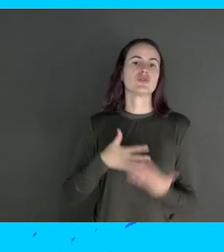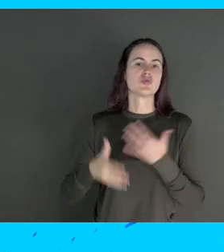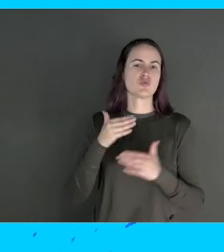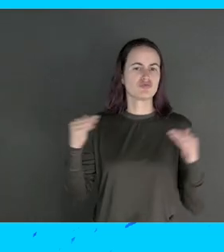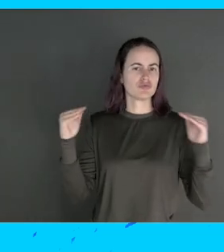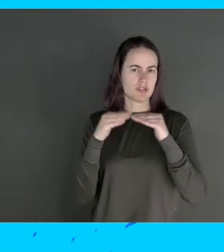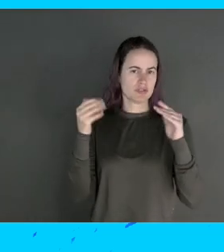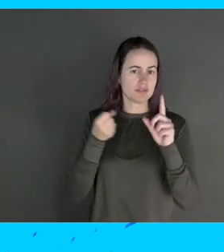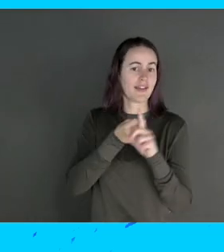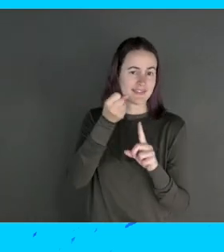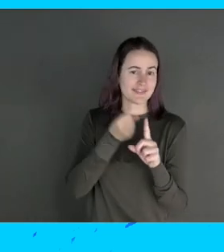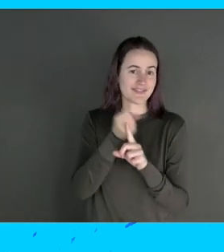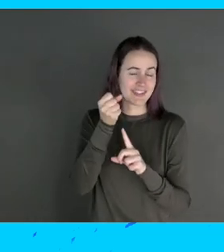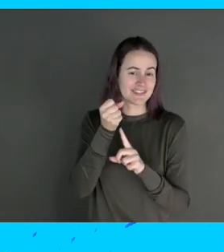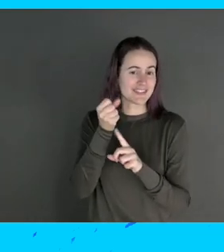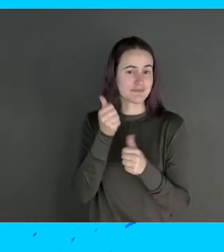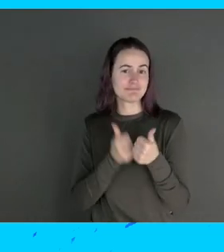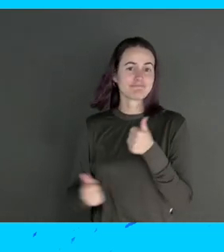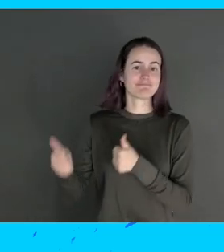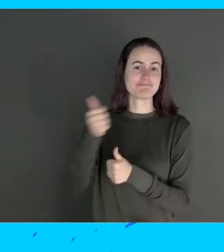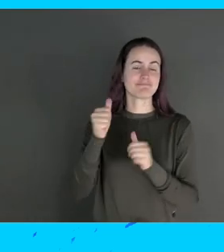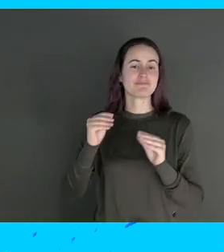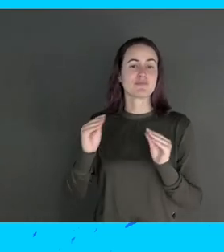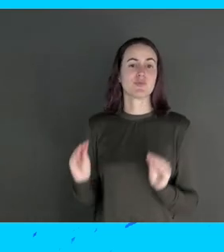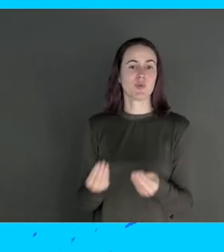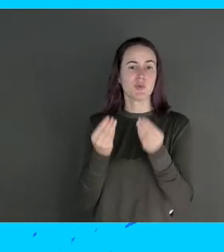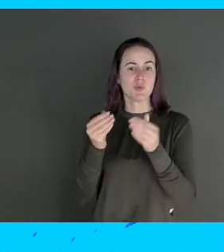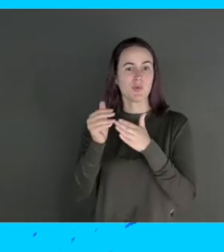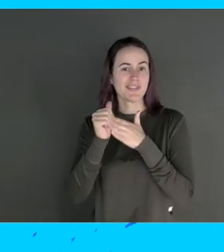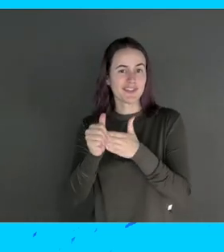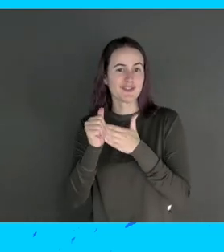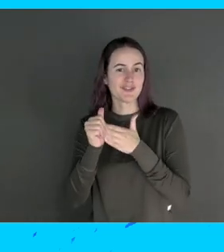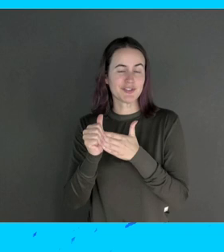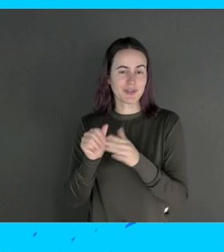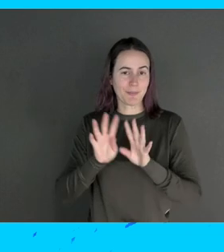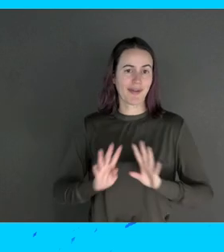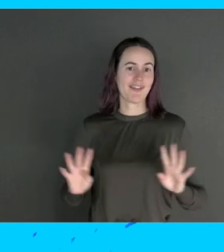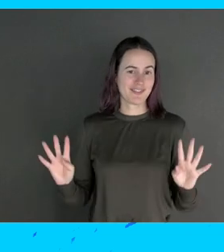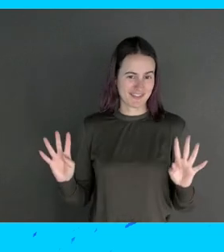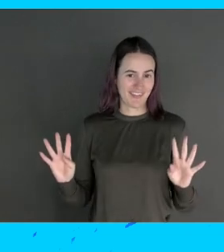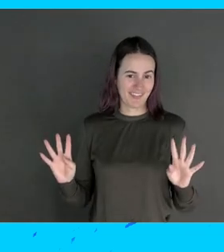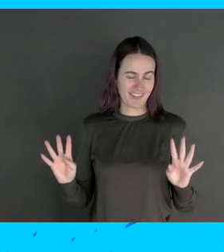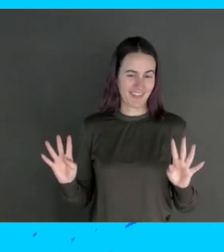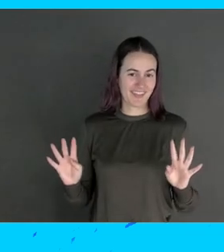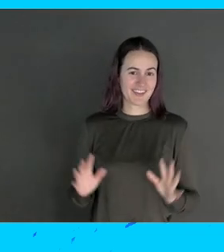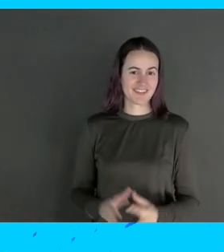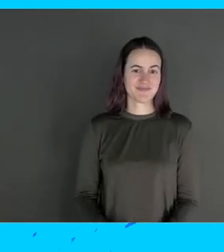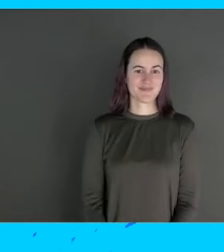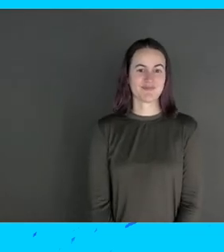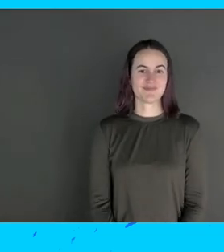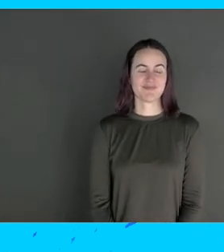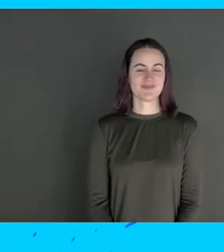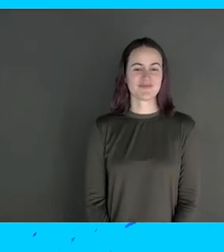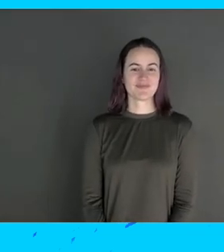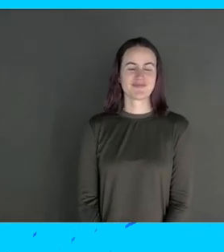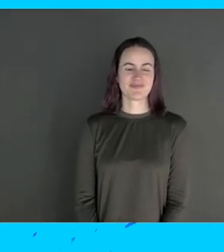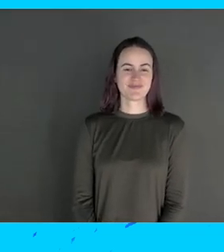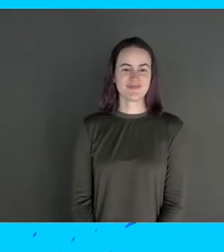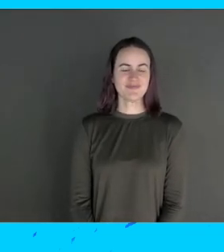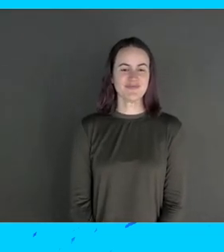the Youth Leadership Council at the Global Fund for Children, as well as Chancellor Scholar at Vanderbilt